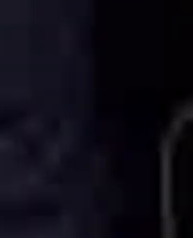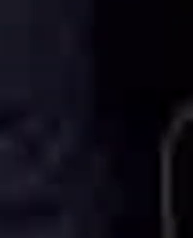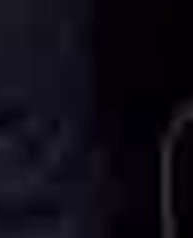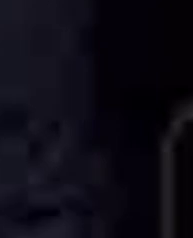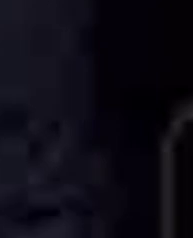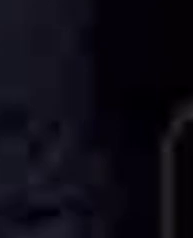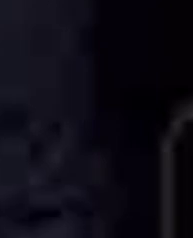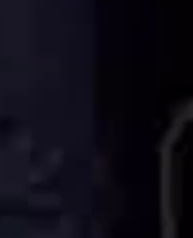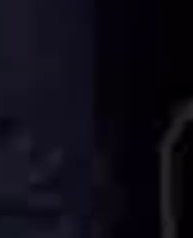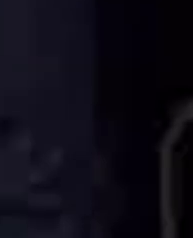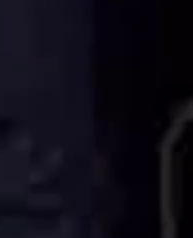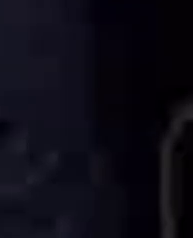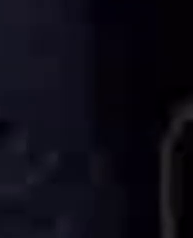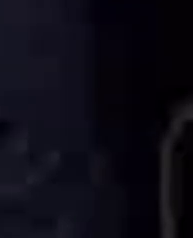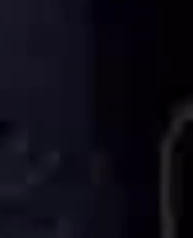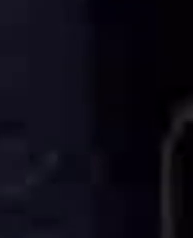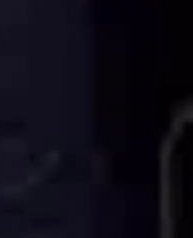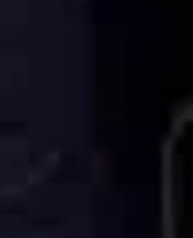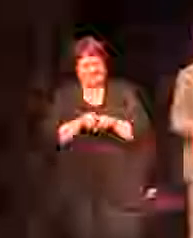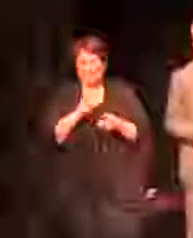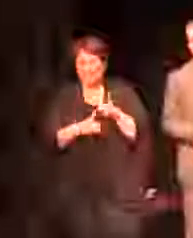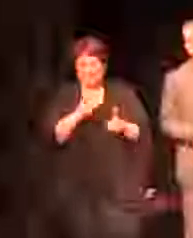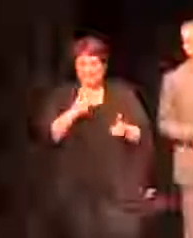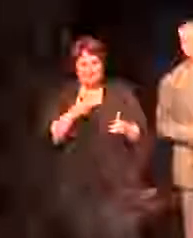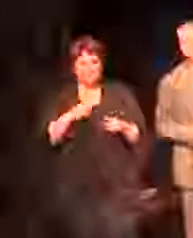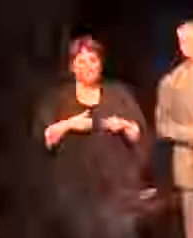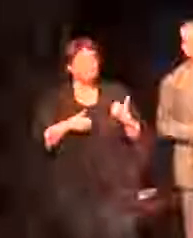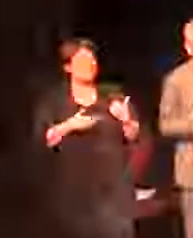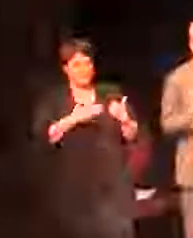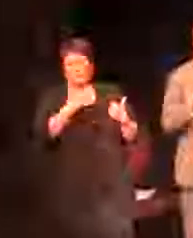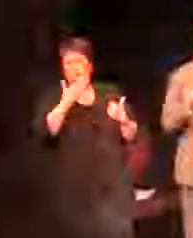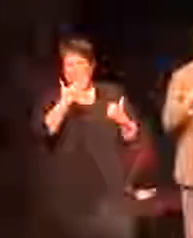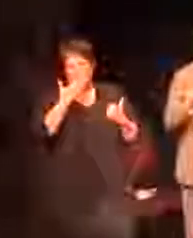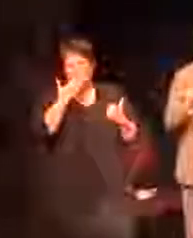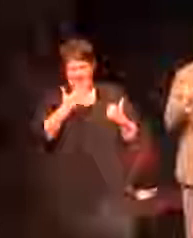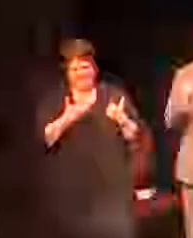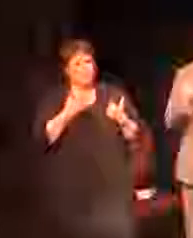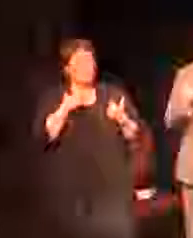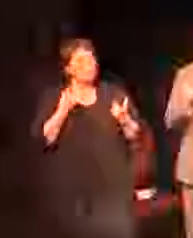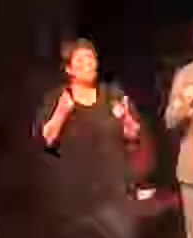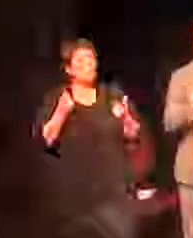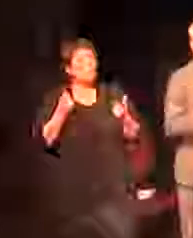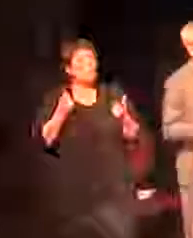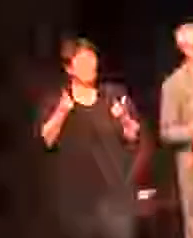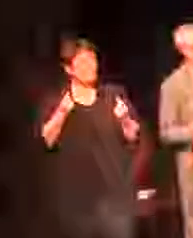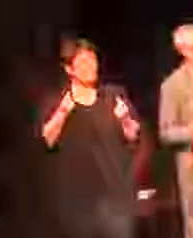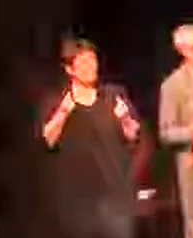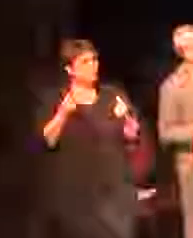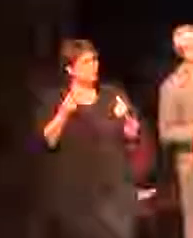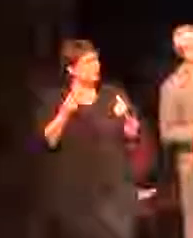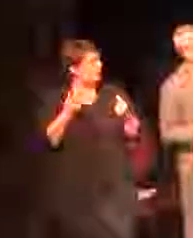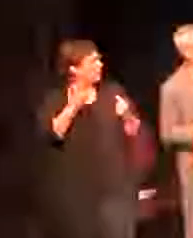I've heard about these in many, many provinces. So thank you, Catherine. I think what I might do here on this one is